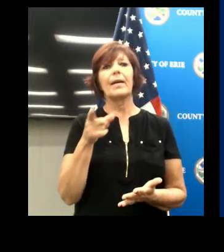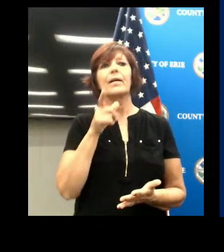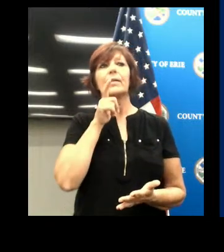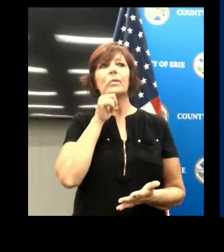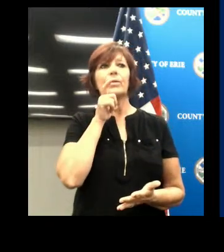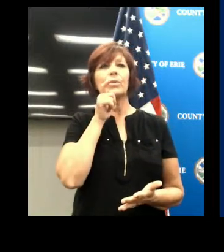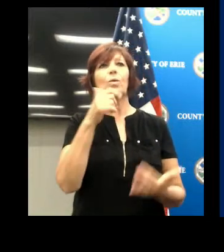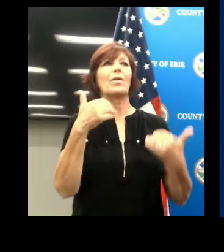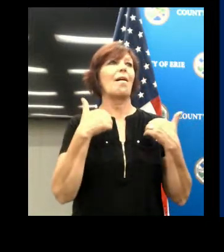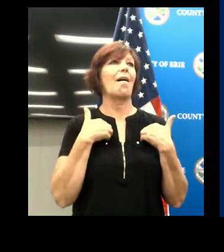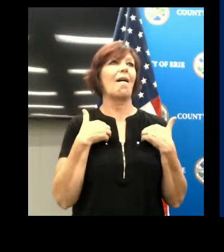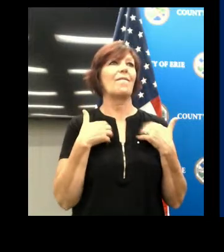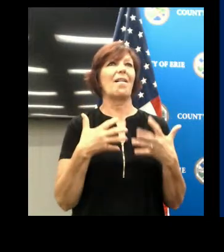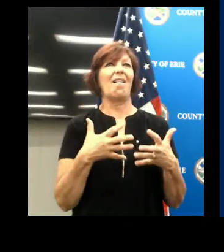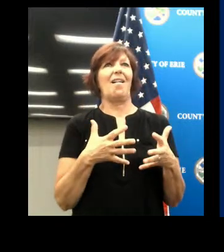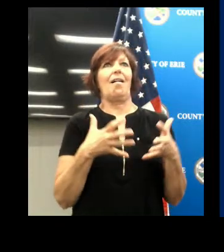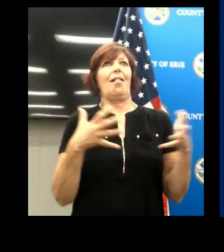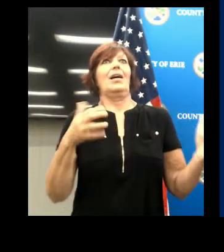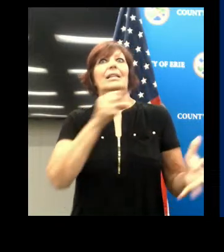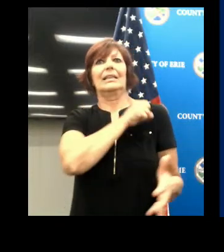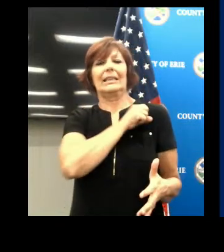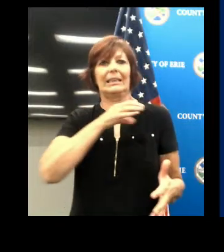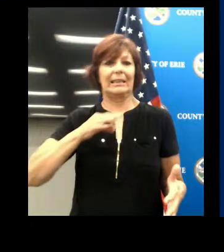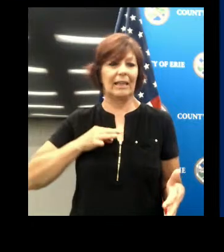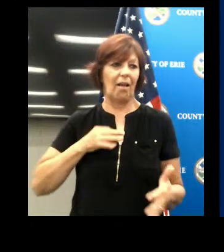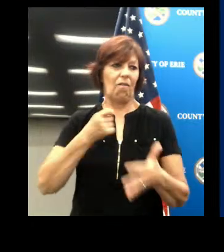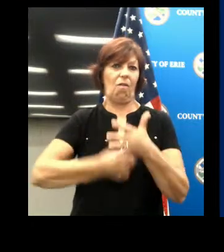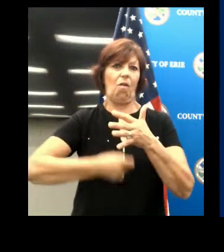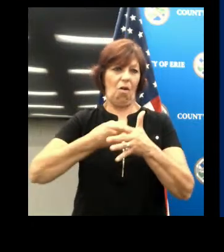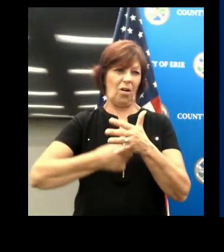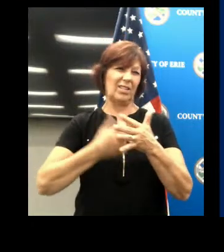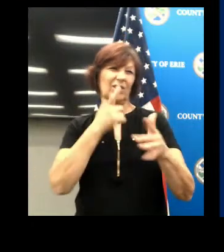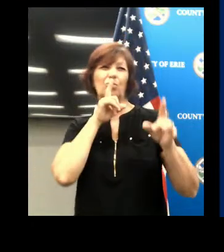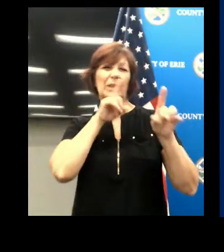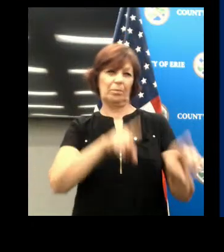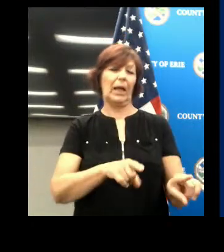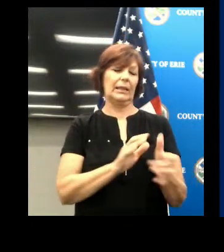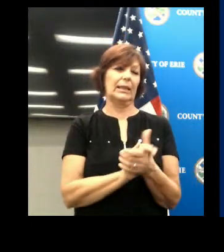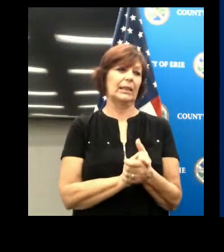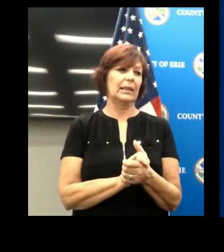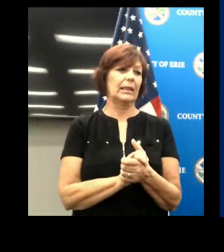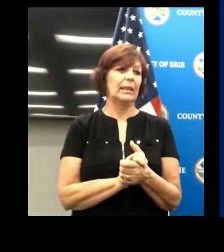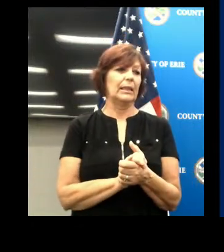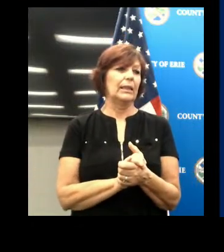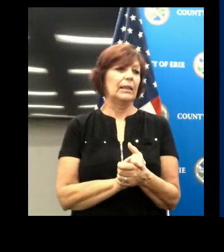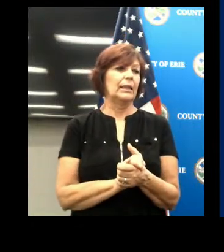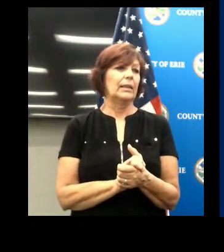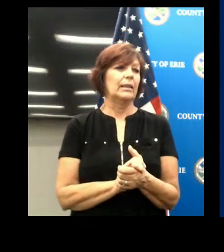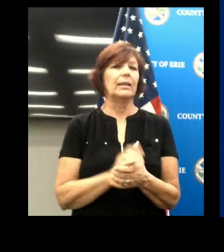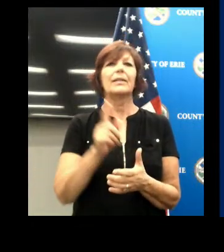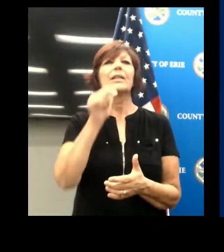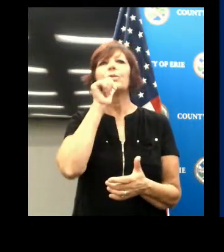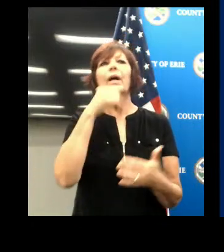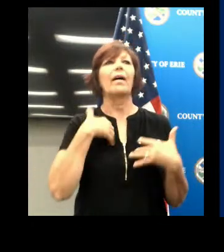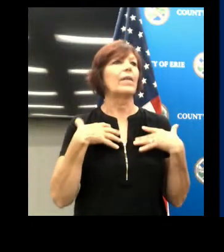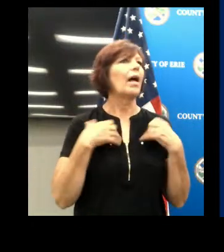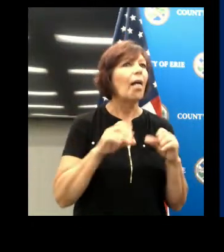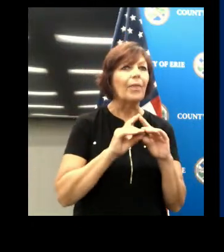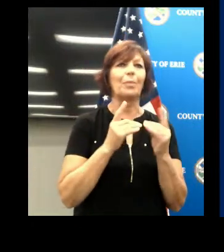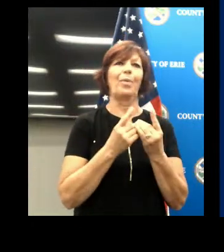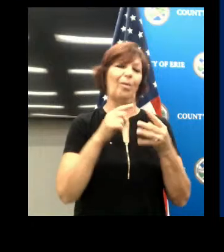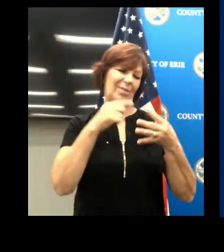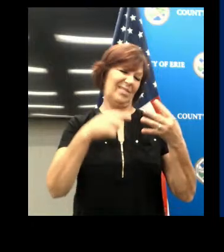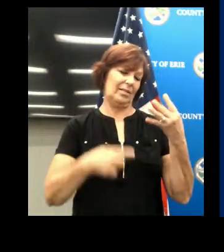have huge personnel costs with regards to responding to COVID-19. They don't have the health department, things like